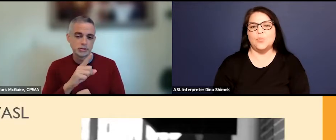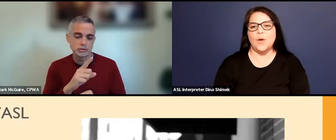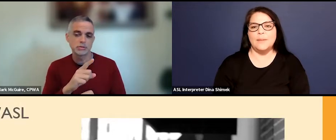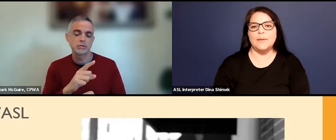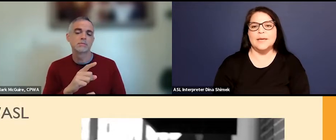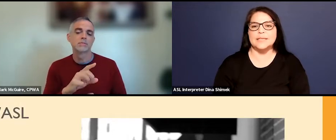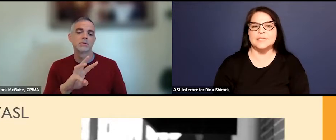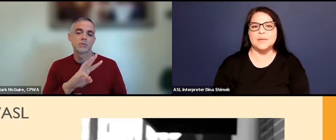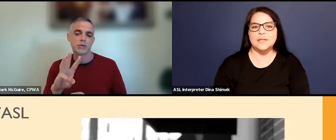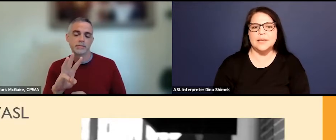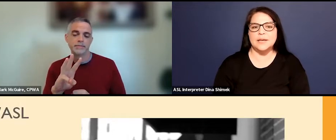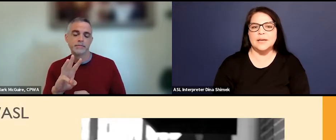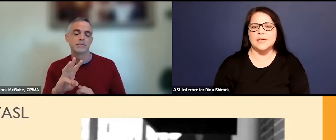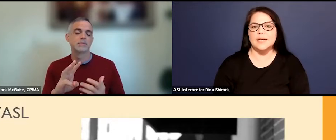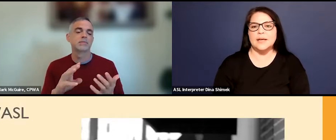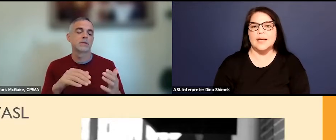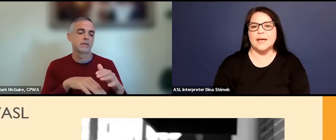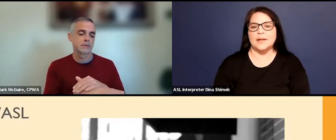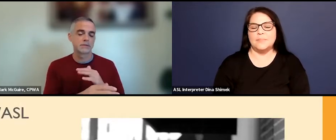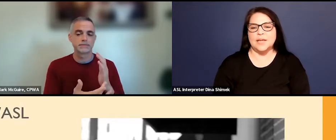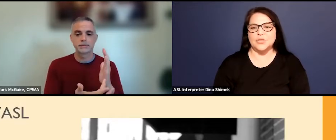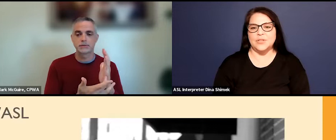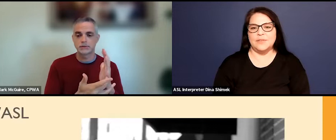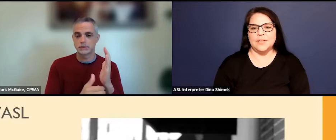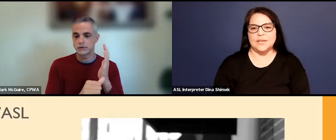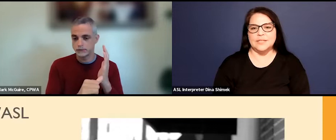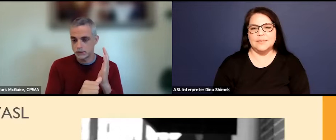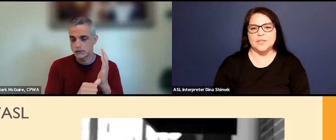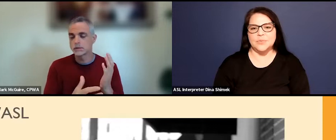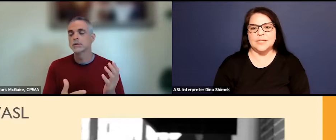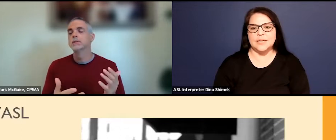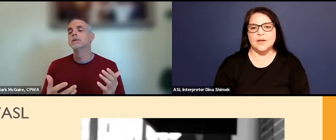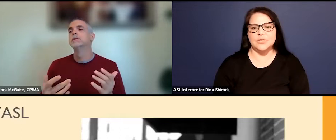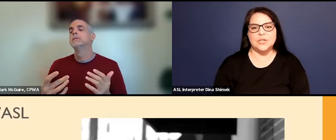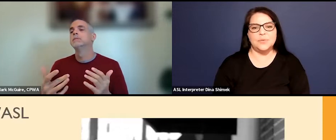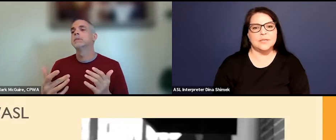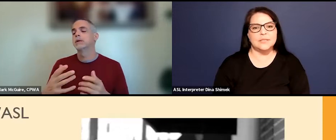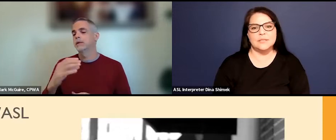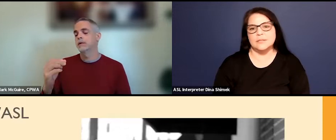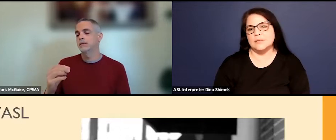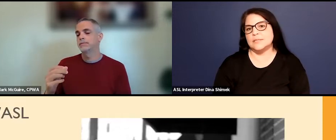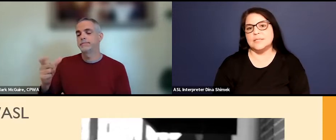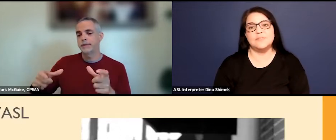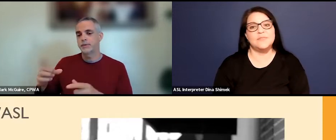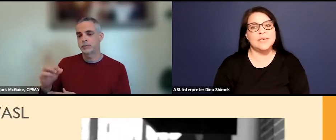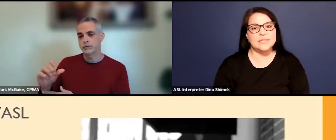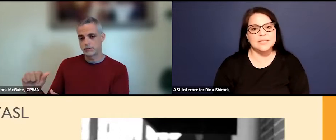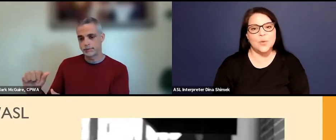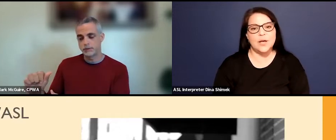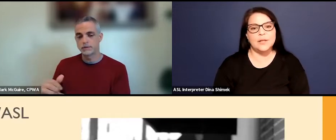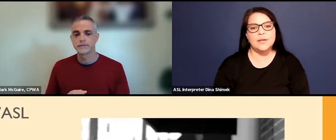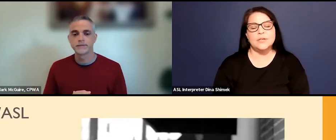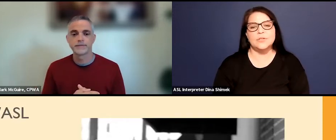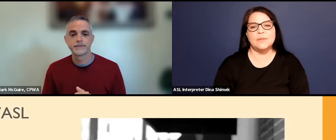Specifically with web accessibility and making sure that everything is seamless with the technology, with assistive devices